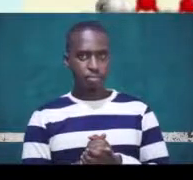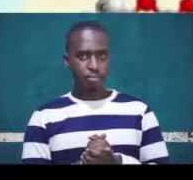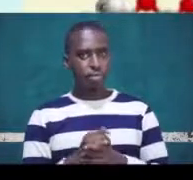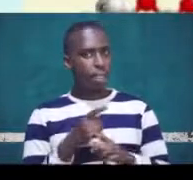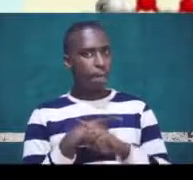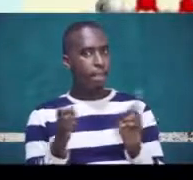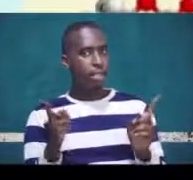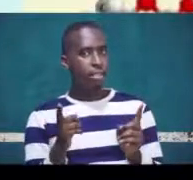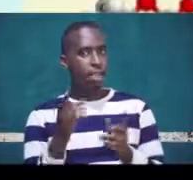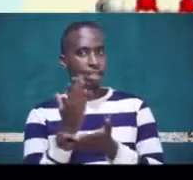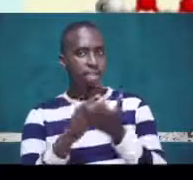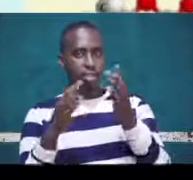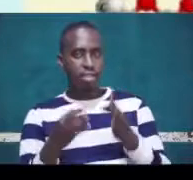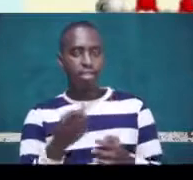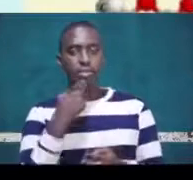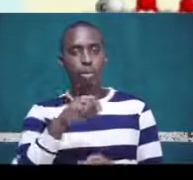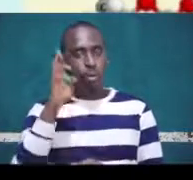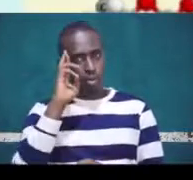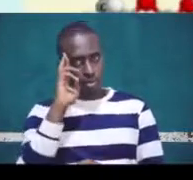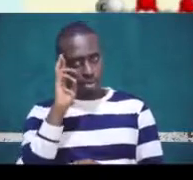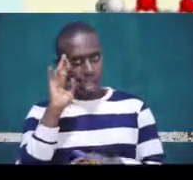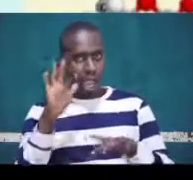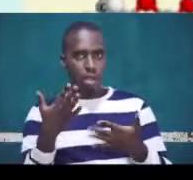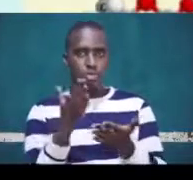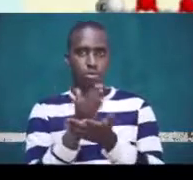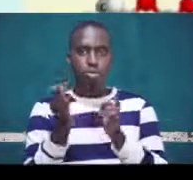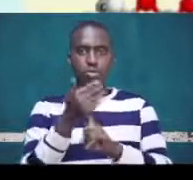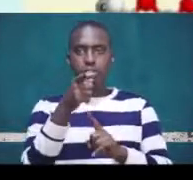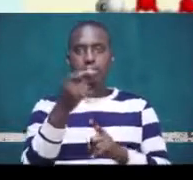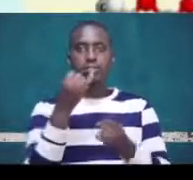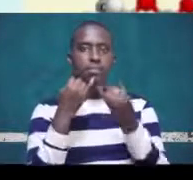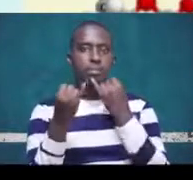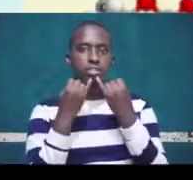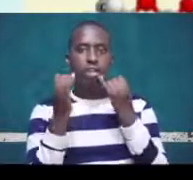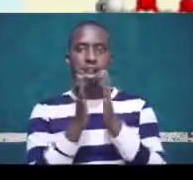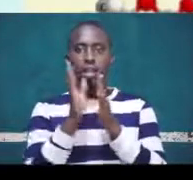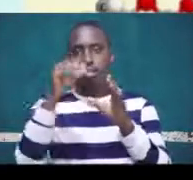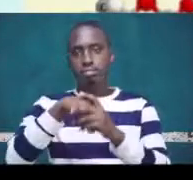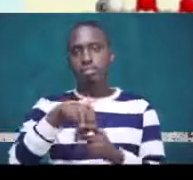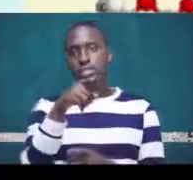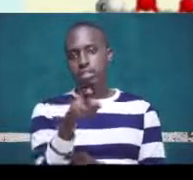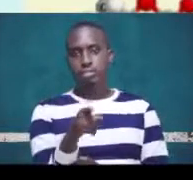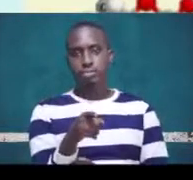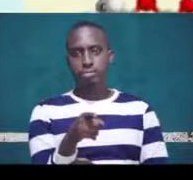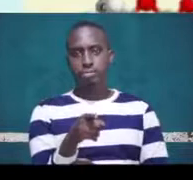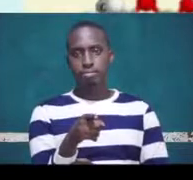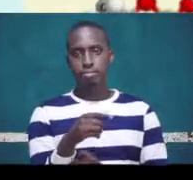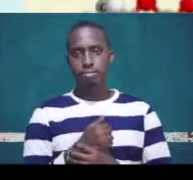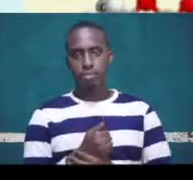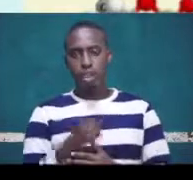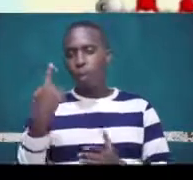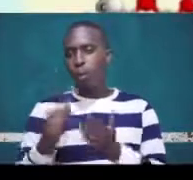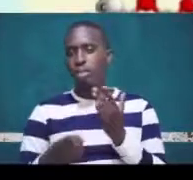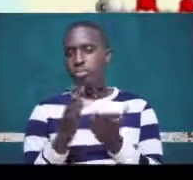But something we need to remember. How would we pick out this information and throw it in the cytoplasm?